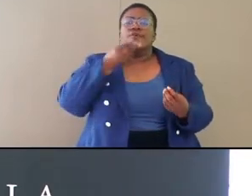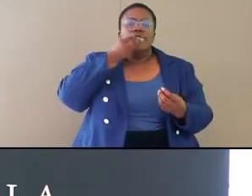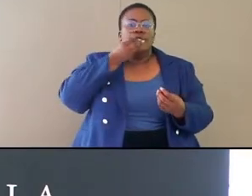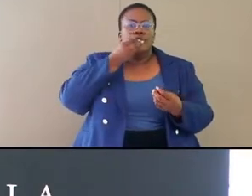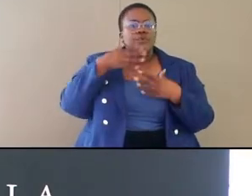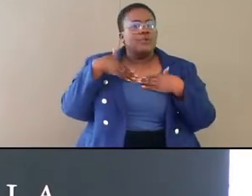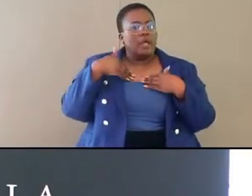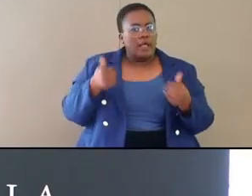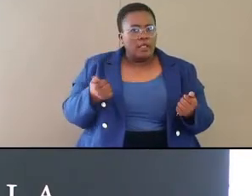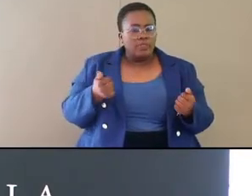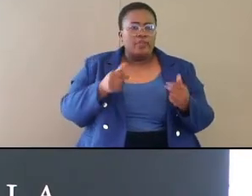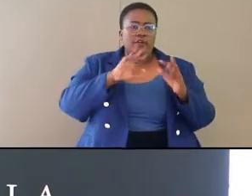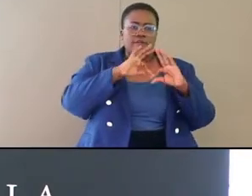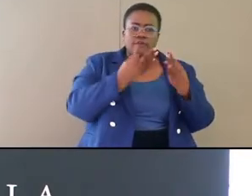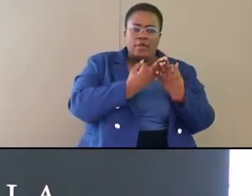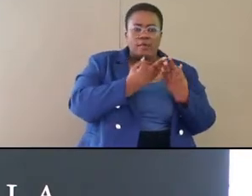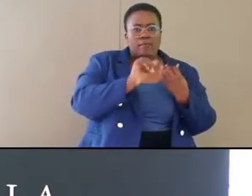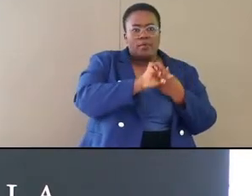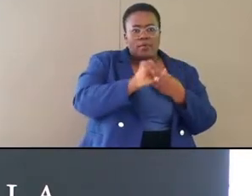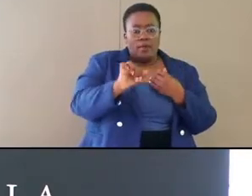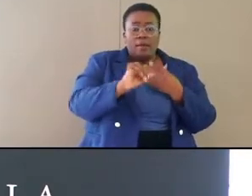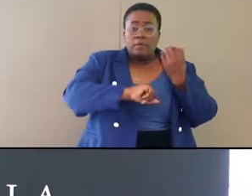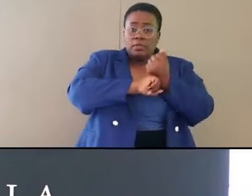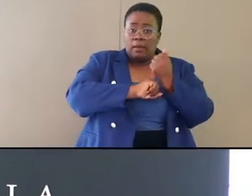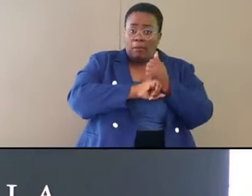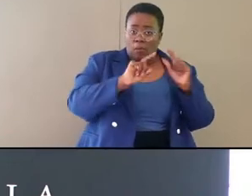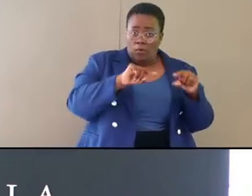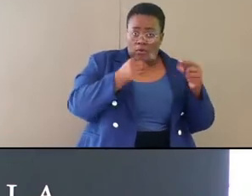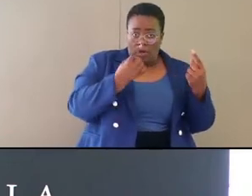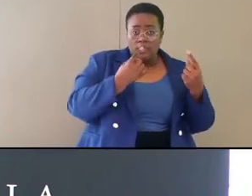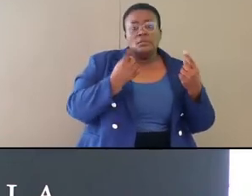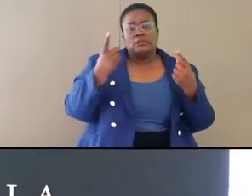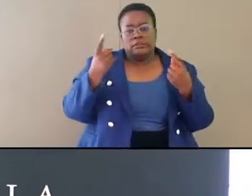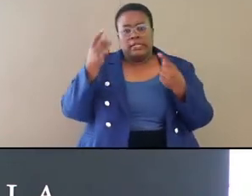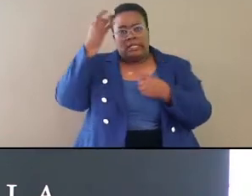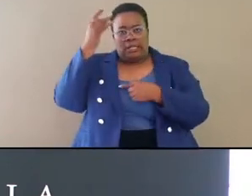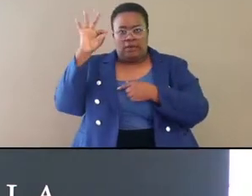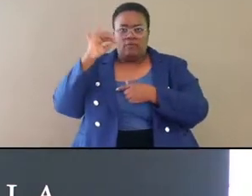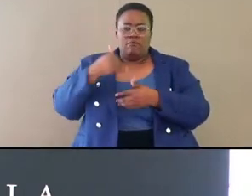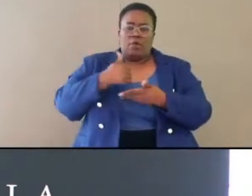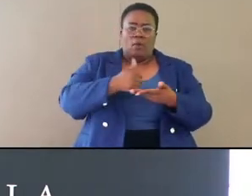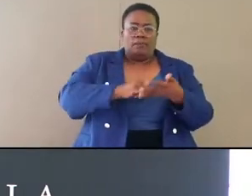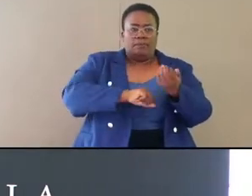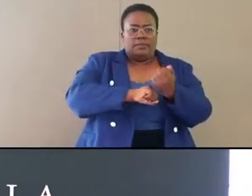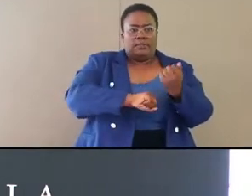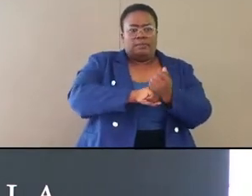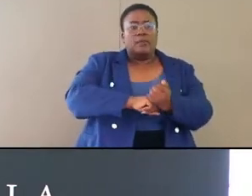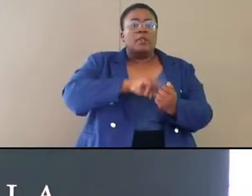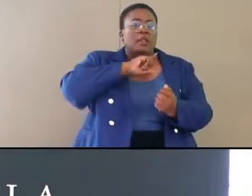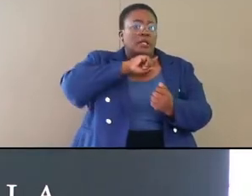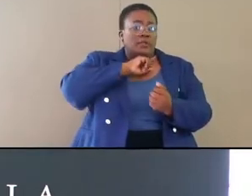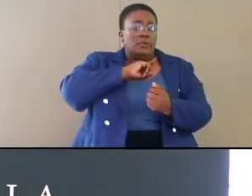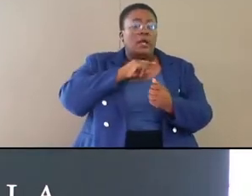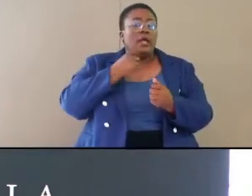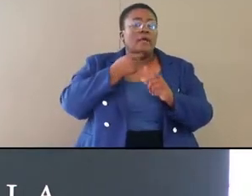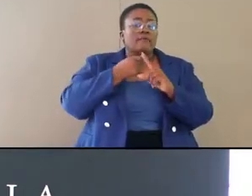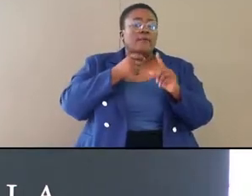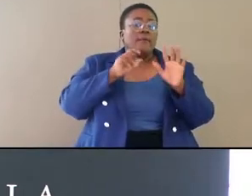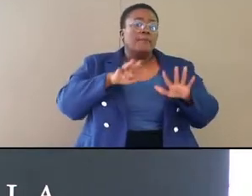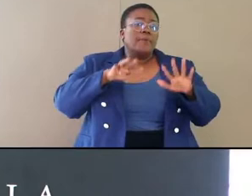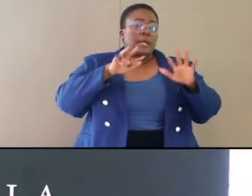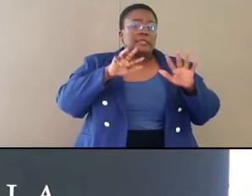their families were unable to support them. It is for these reasons that since 1994 and every